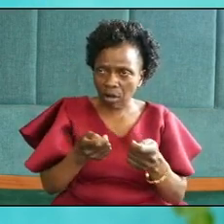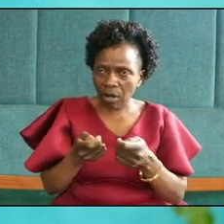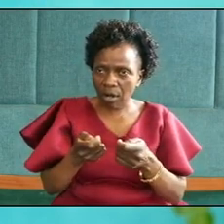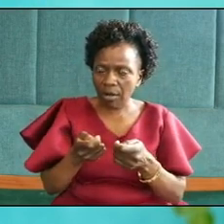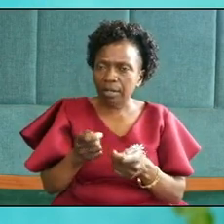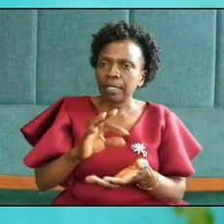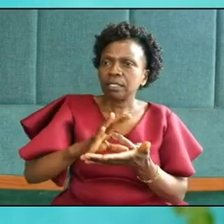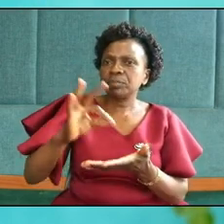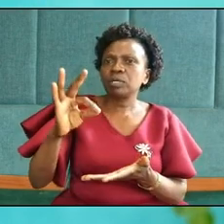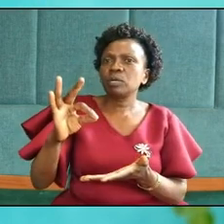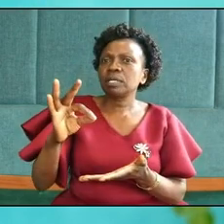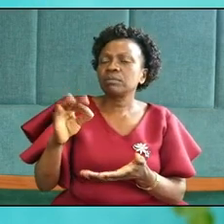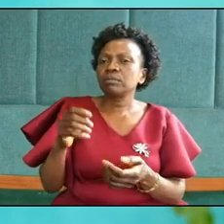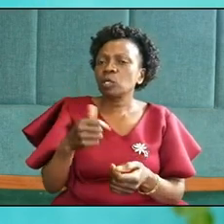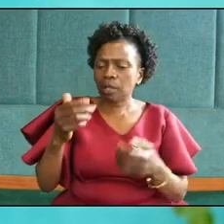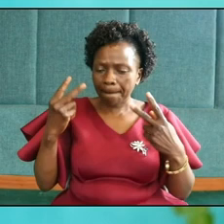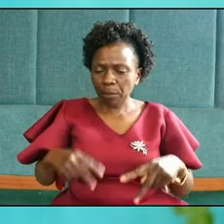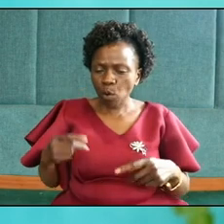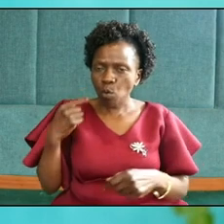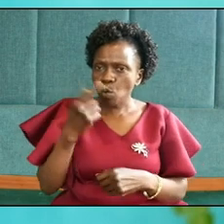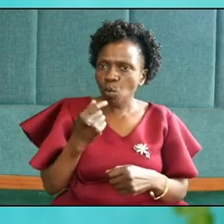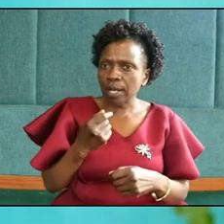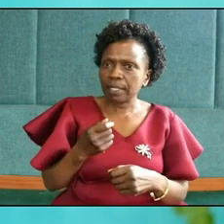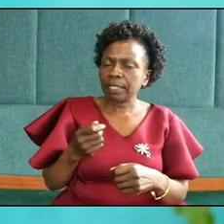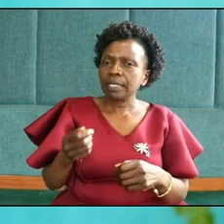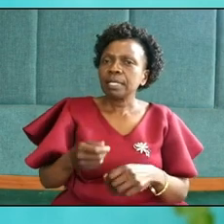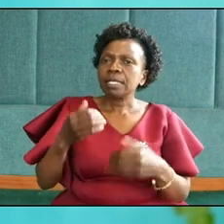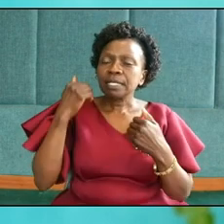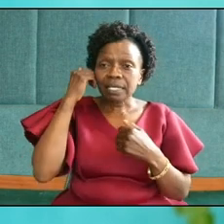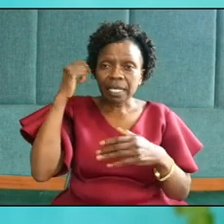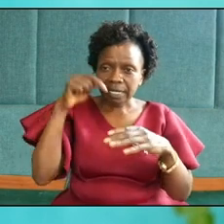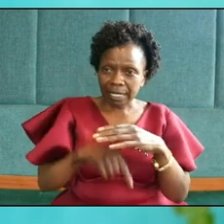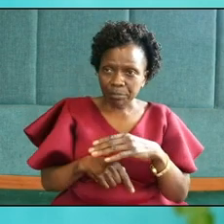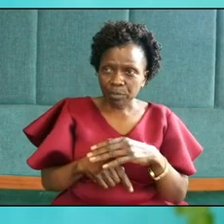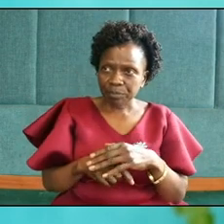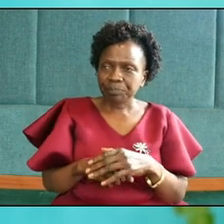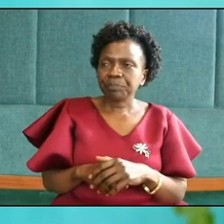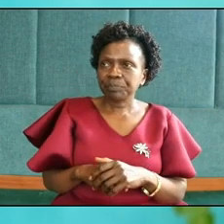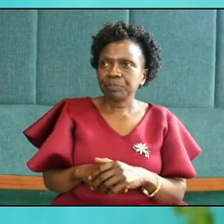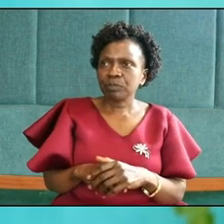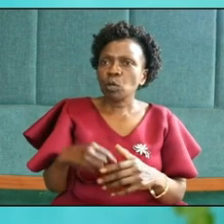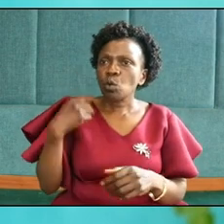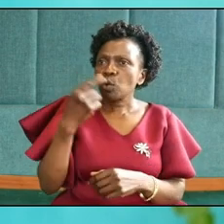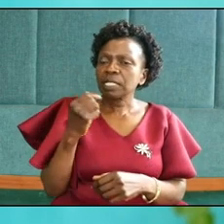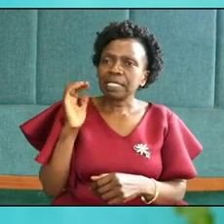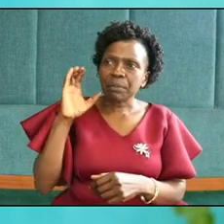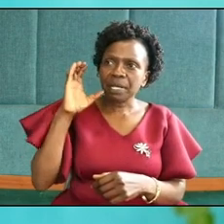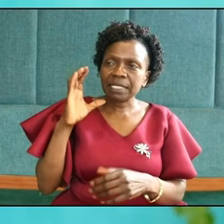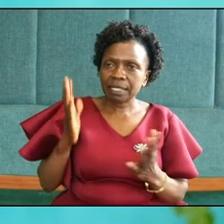spiritually and emotionally take care of these guys. We need to be trained. Who is a chaplain to